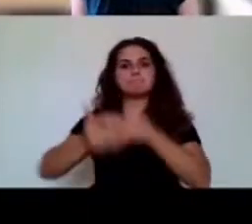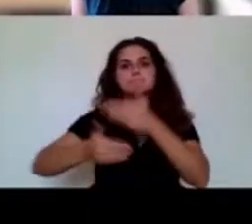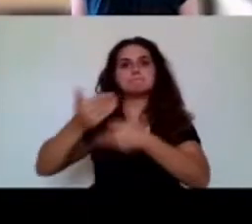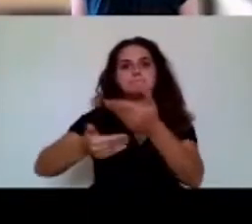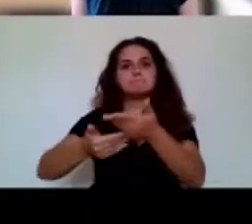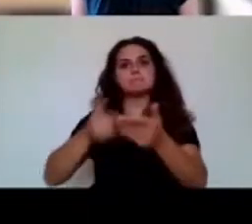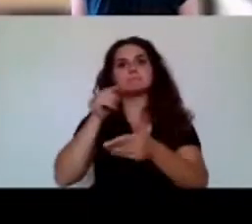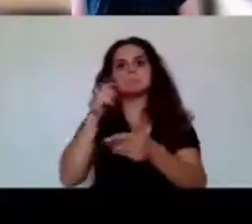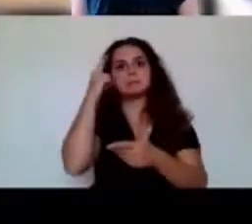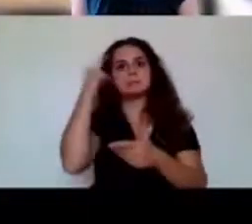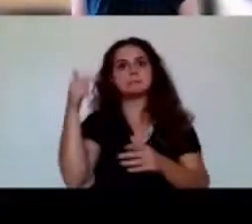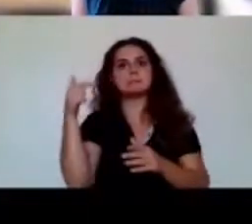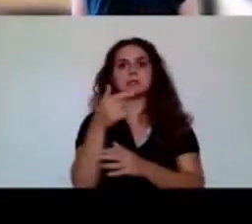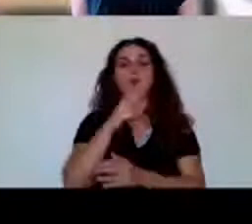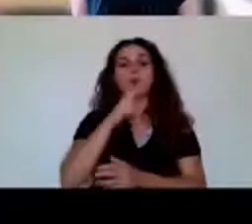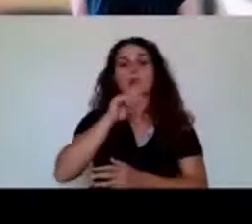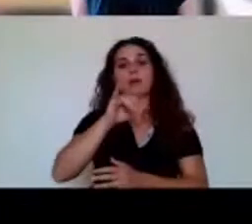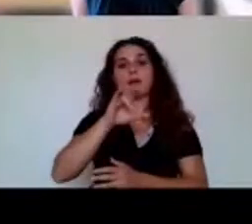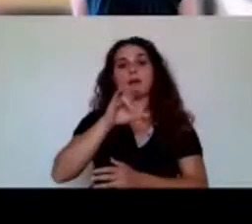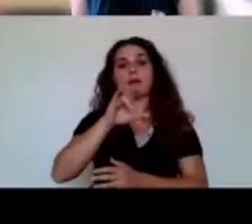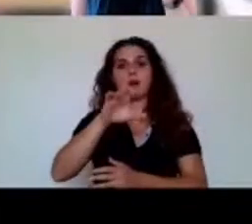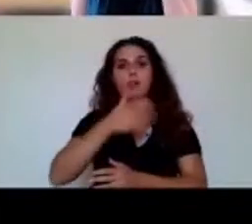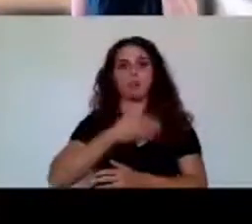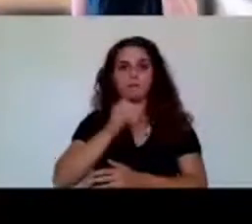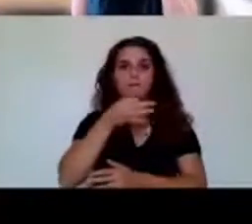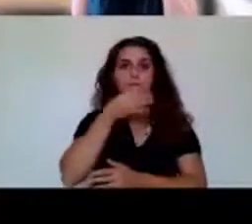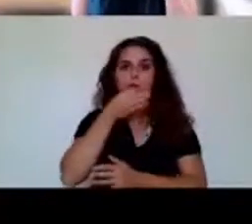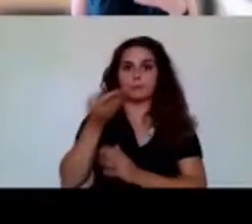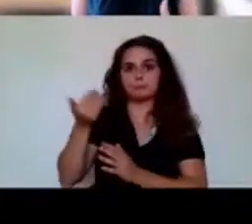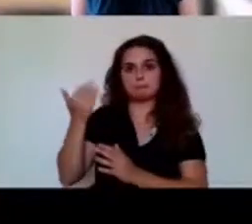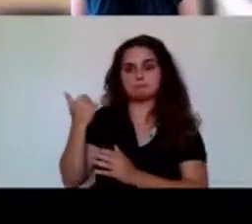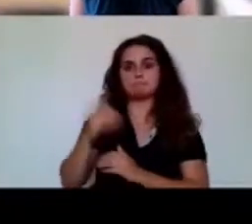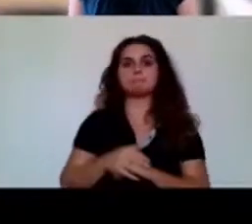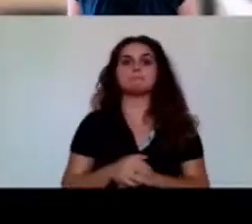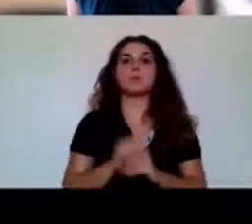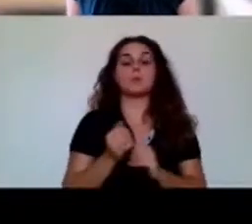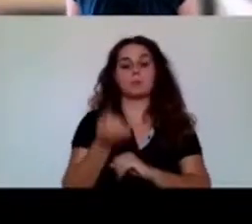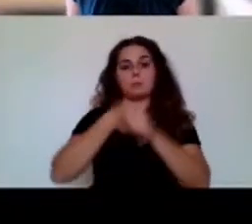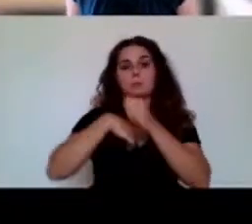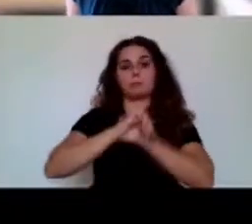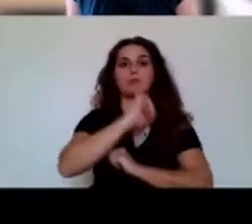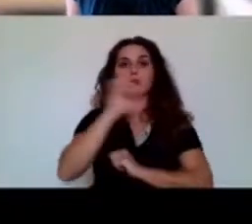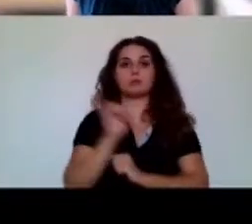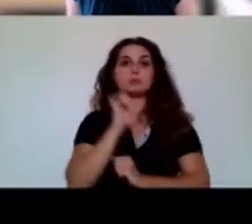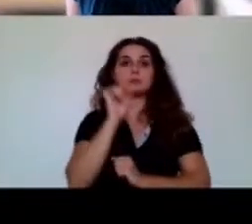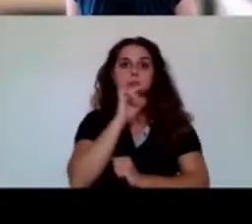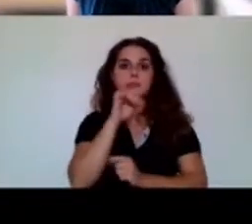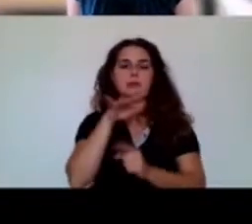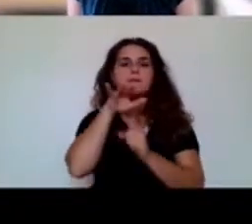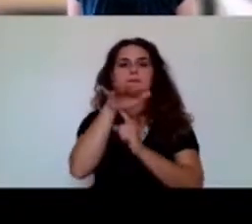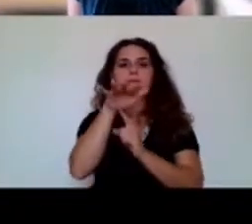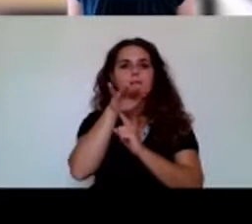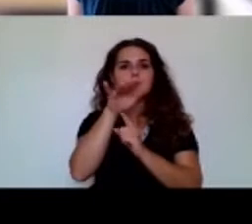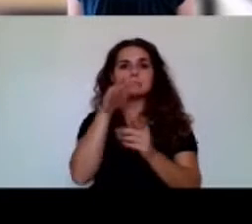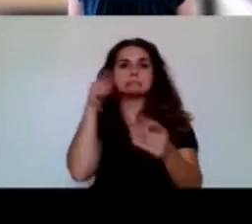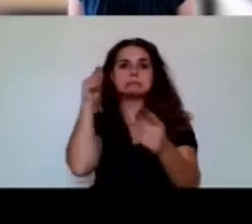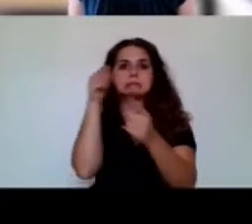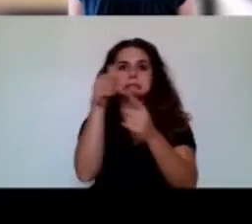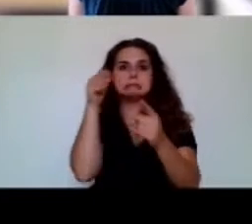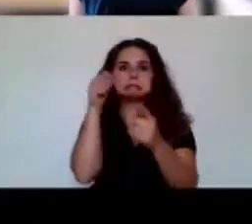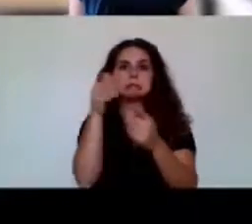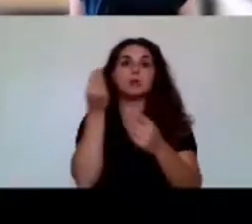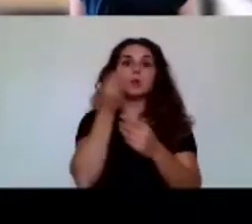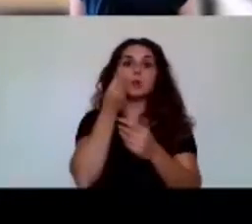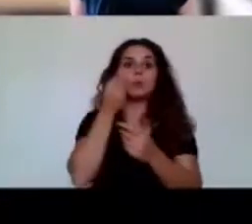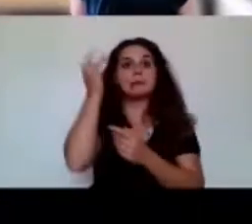the kinds of biases that Ricardo presented. So our movements can in fact provide a direct, sensitive window into